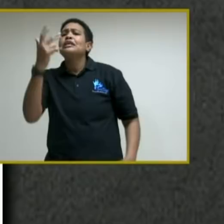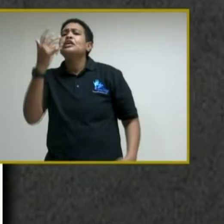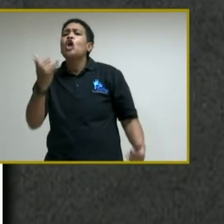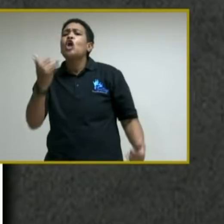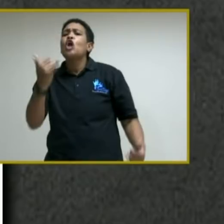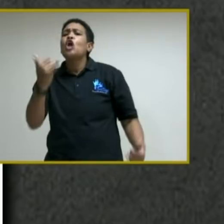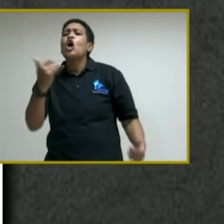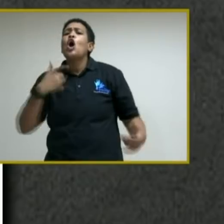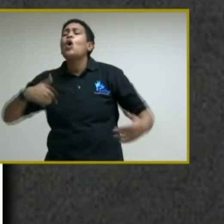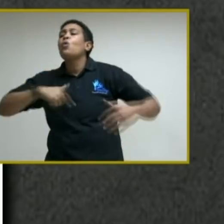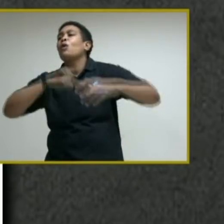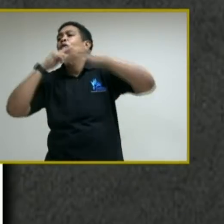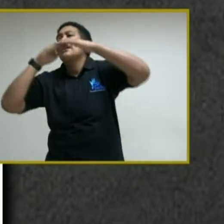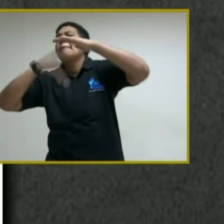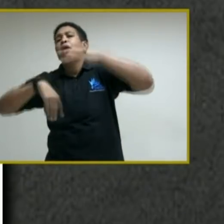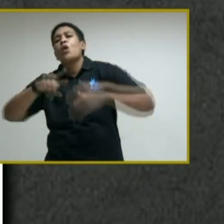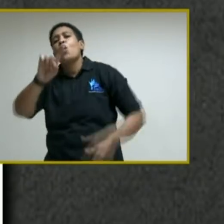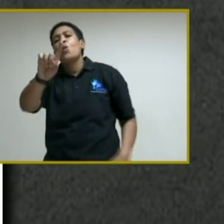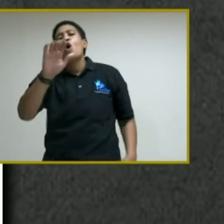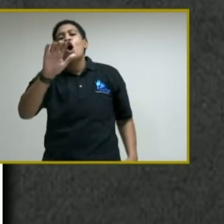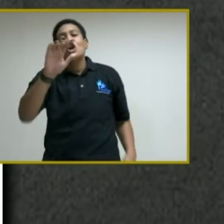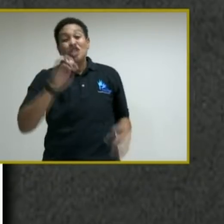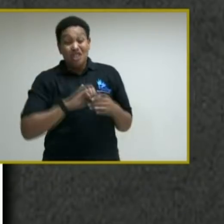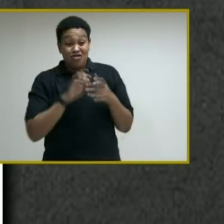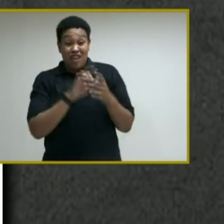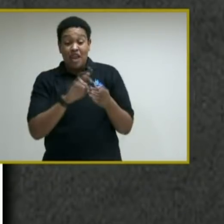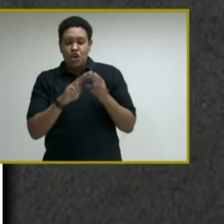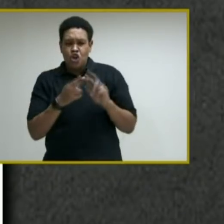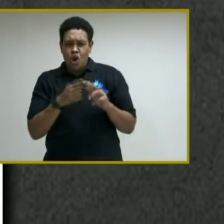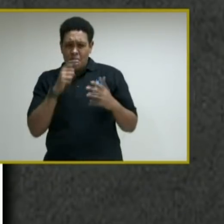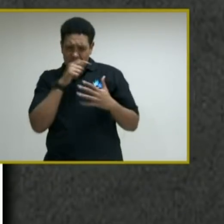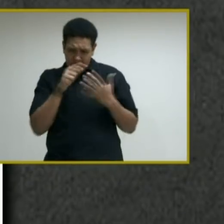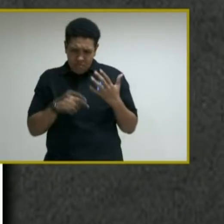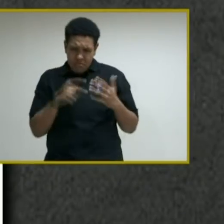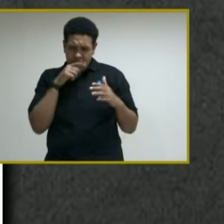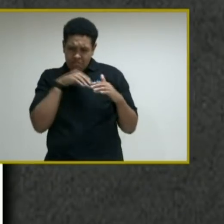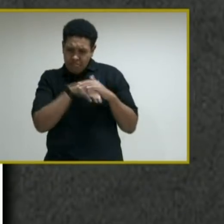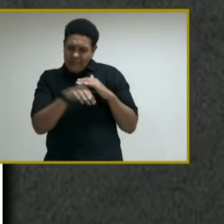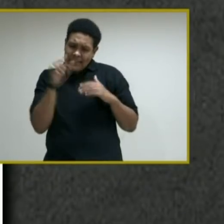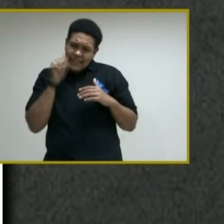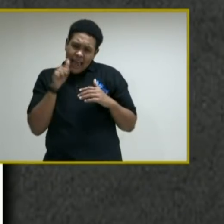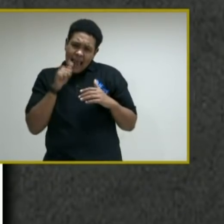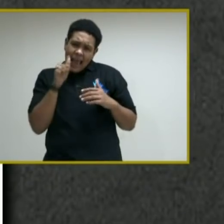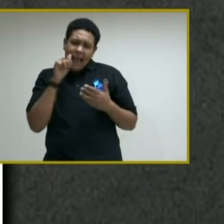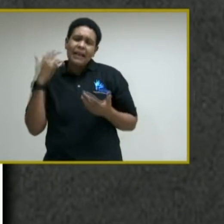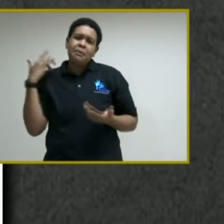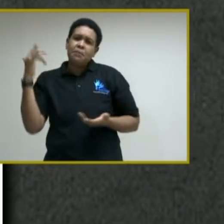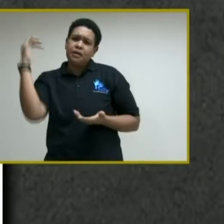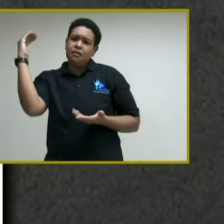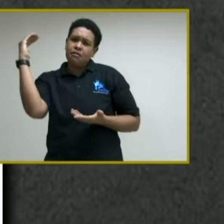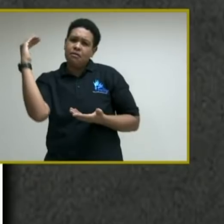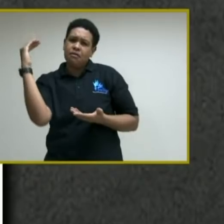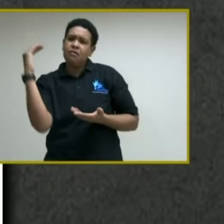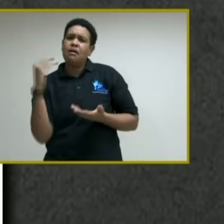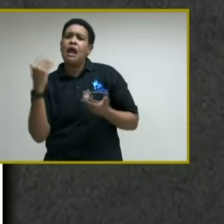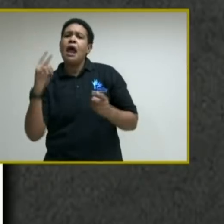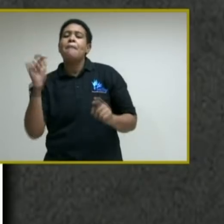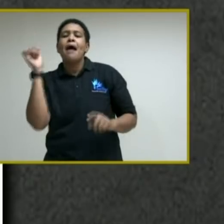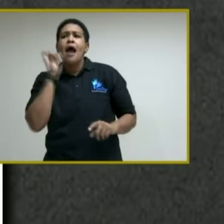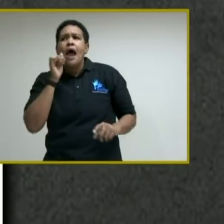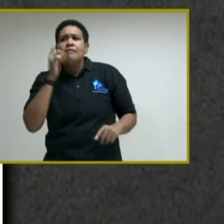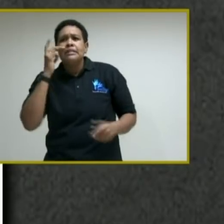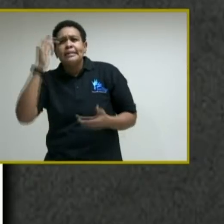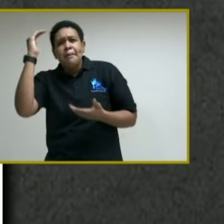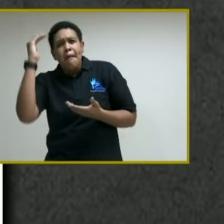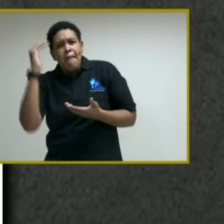are below 100 in terms of the number of cases that are coming in daily, and it is trending down every day.